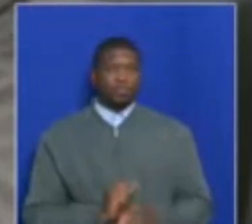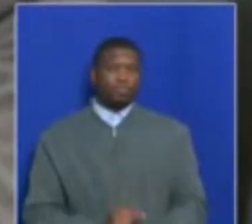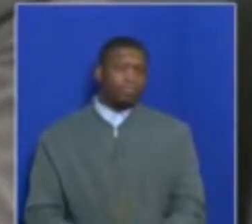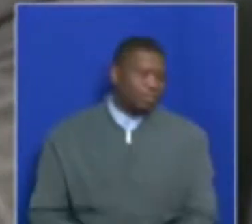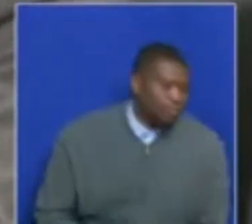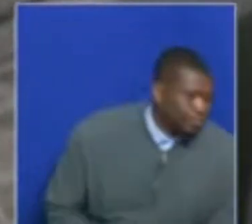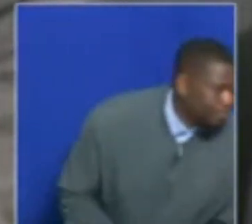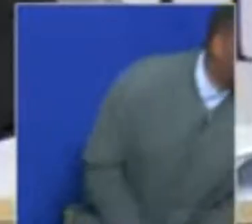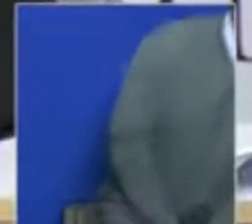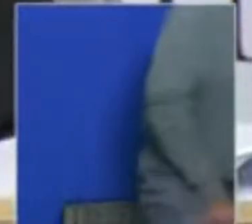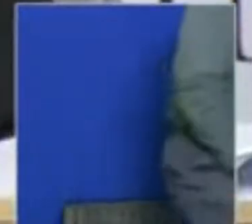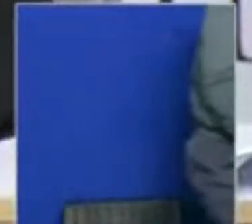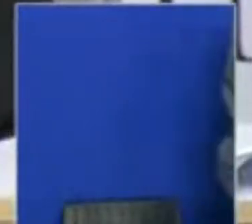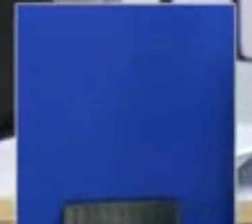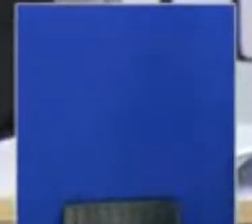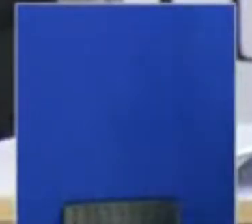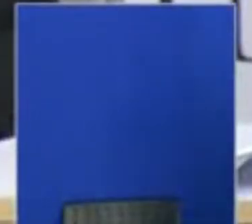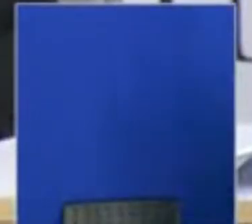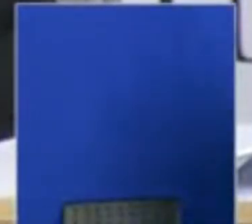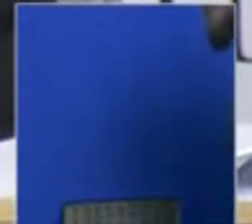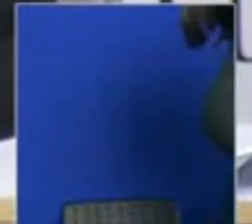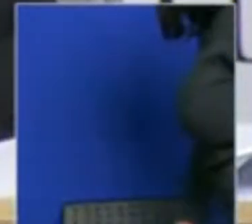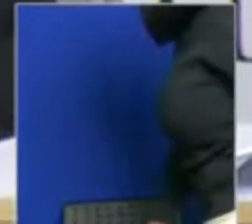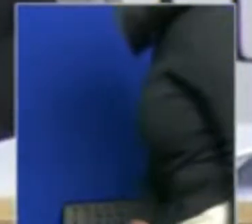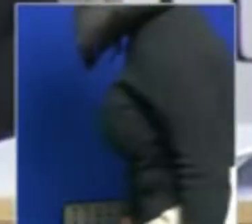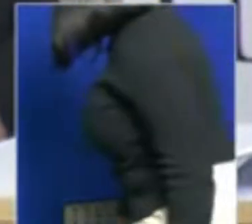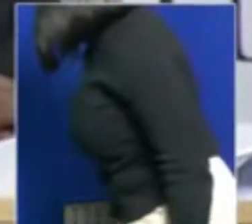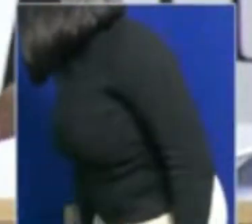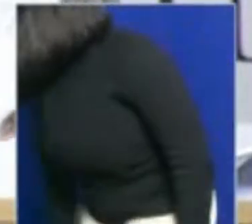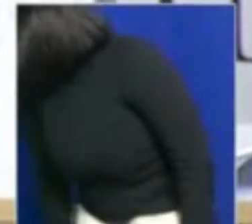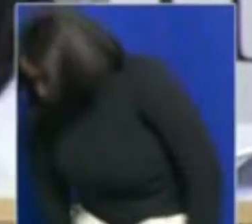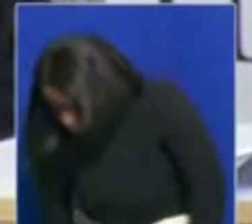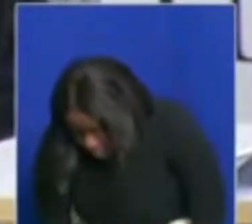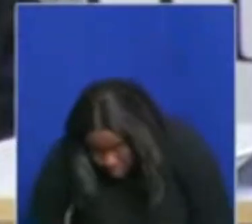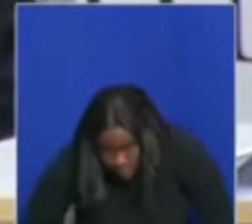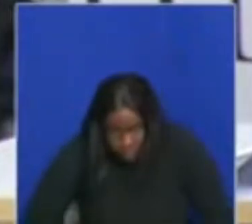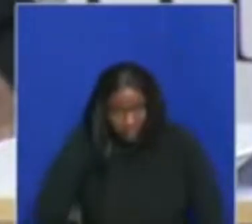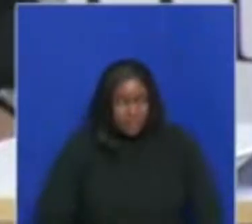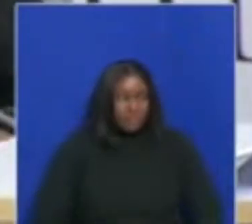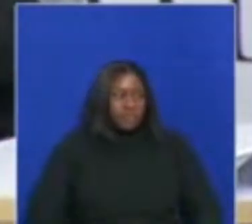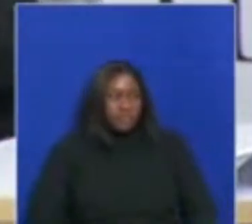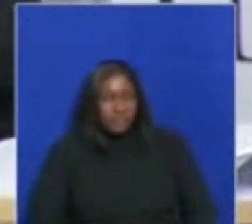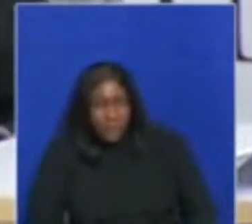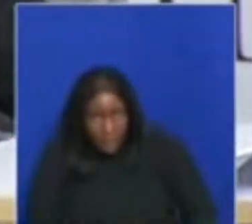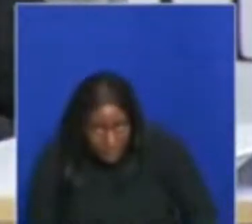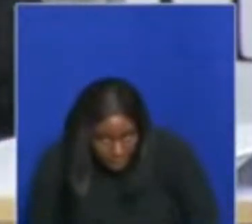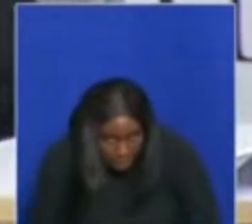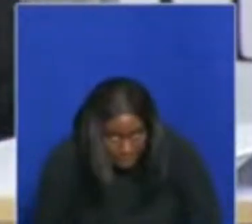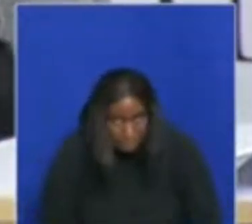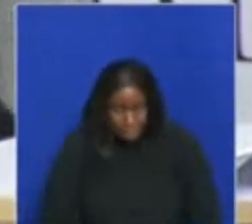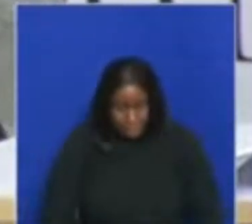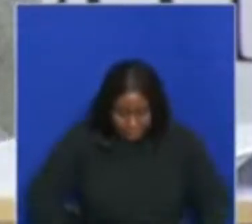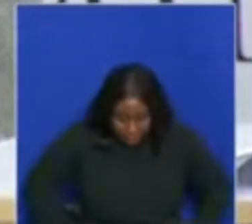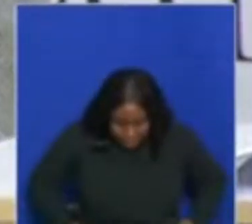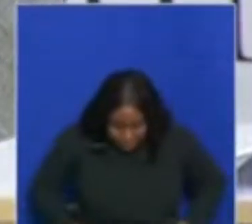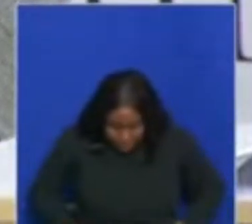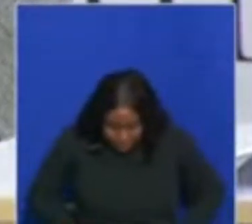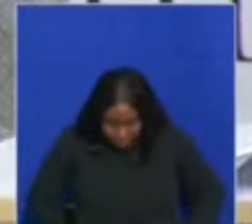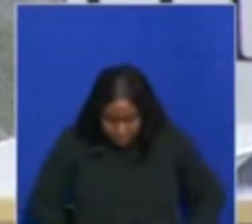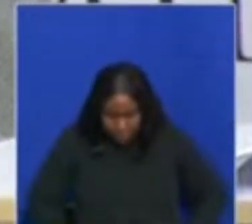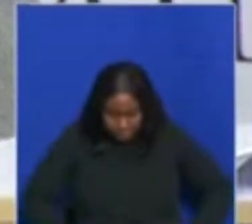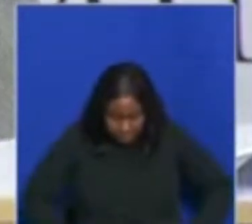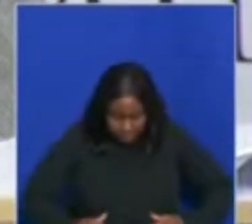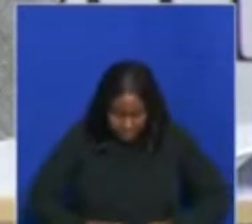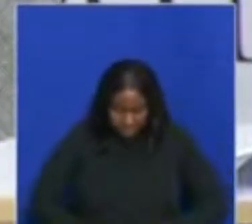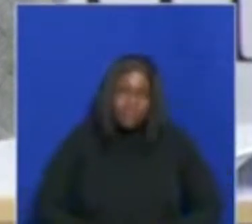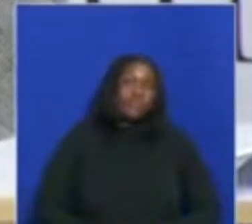So for me, this case also, it's only the statement of A1